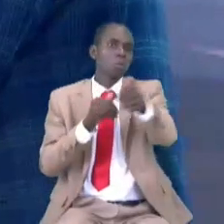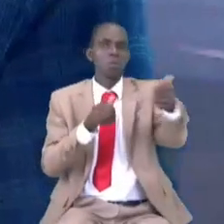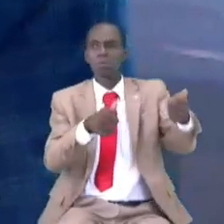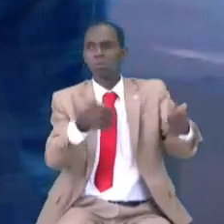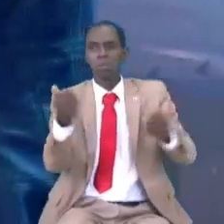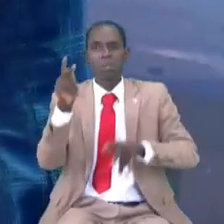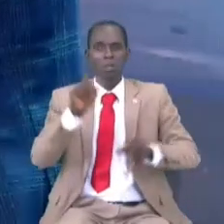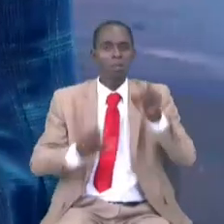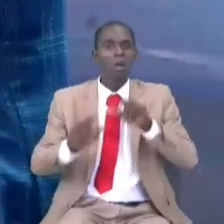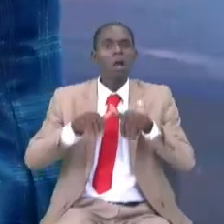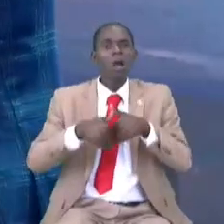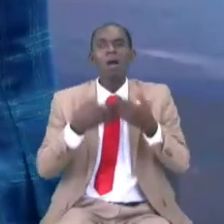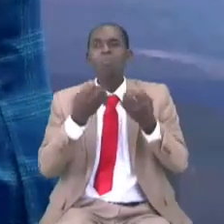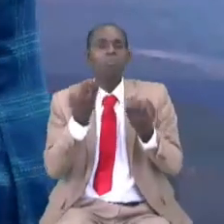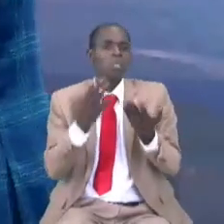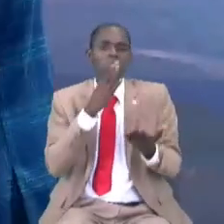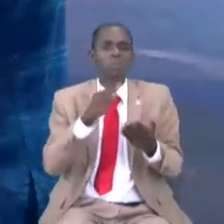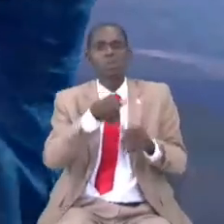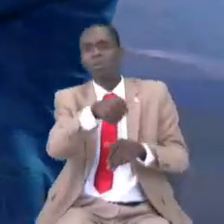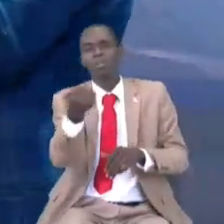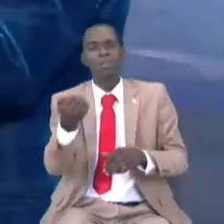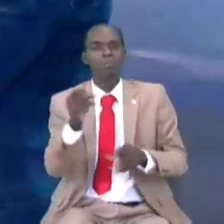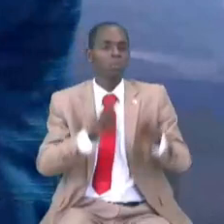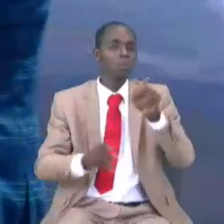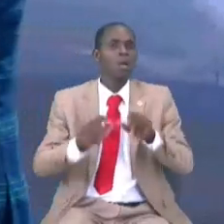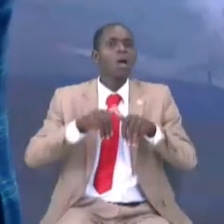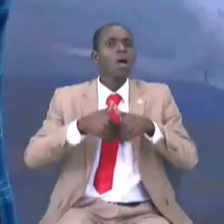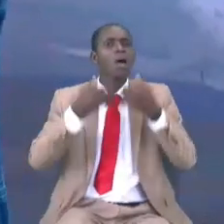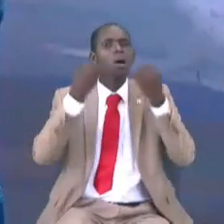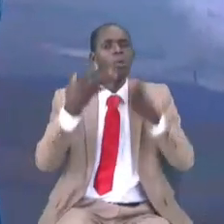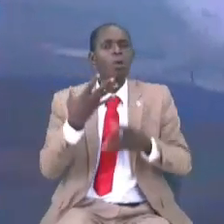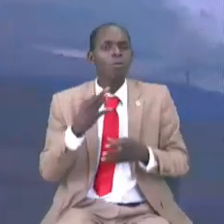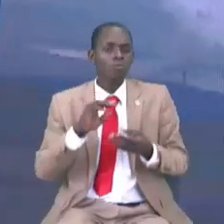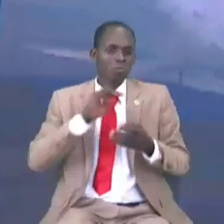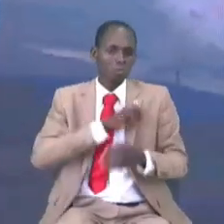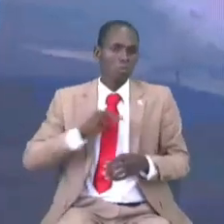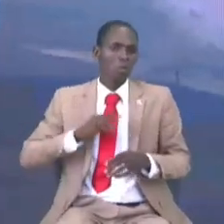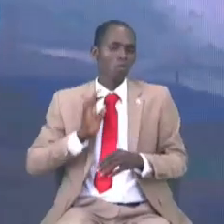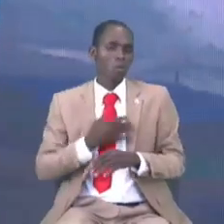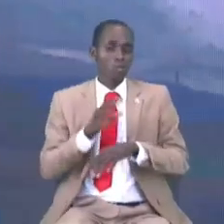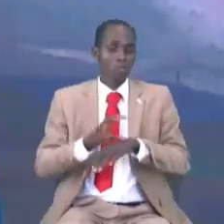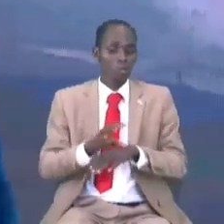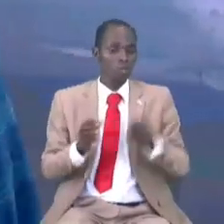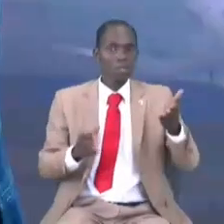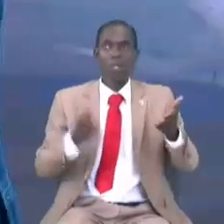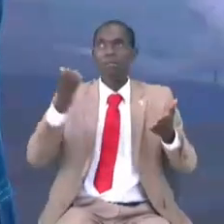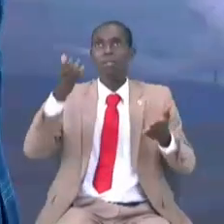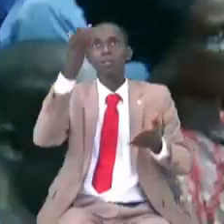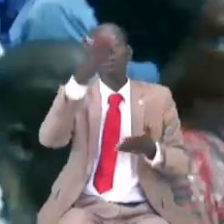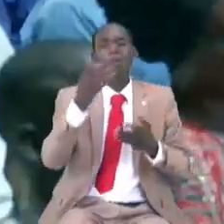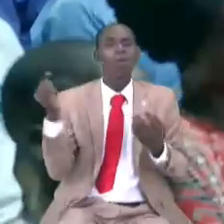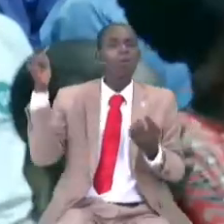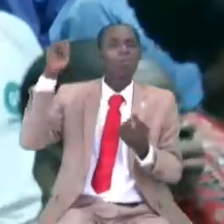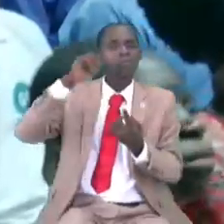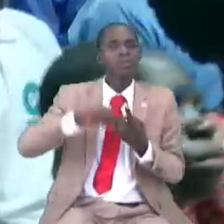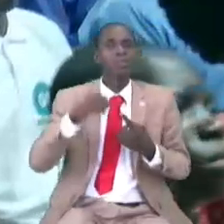members of our churches here and here and here until their gospel hardened? Until whatever we